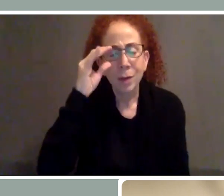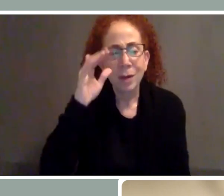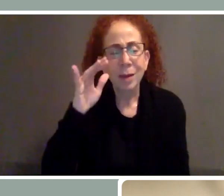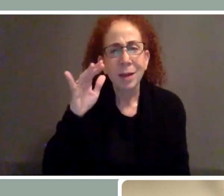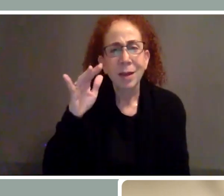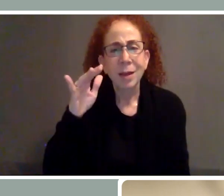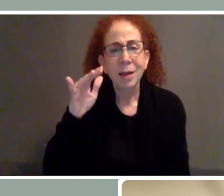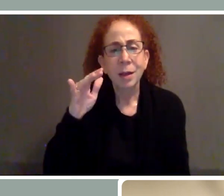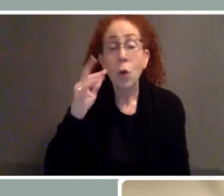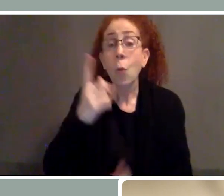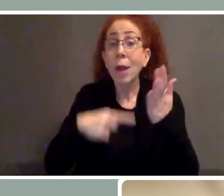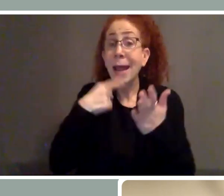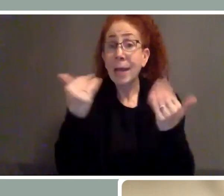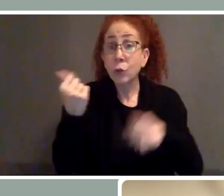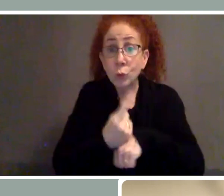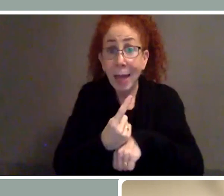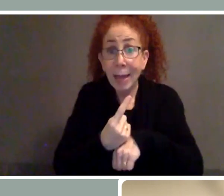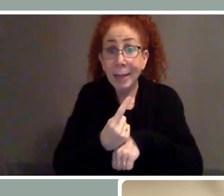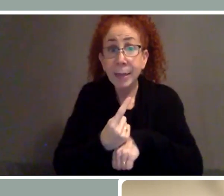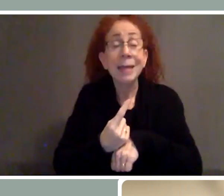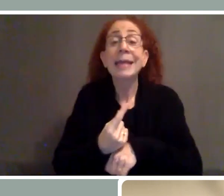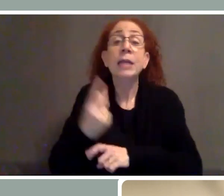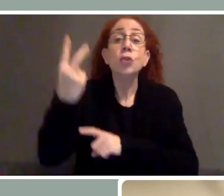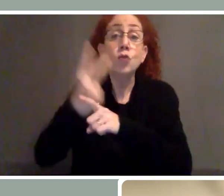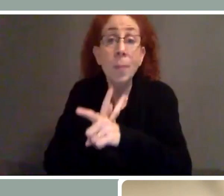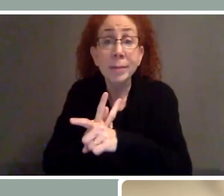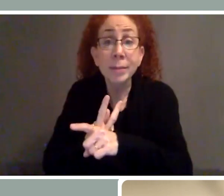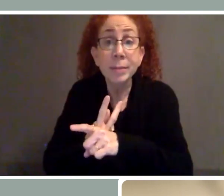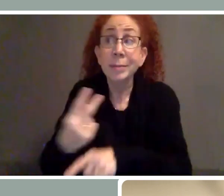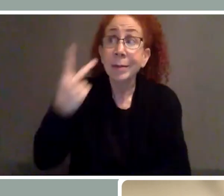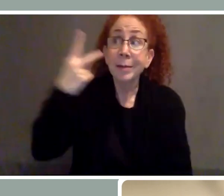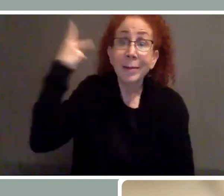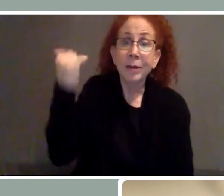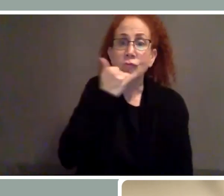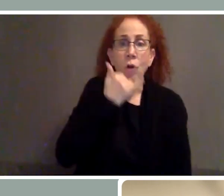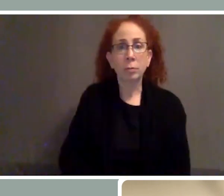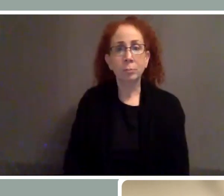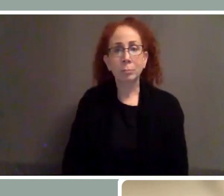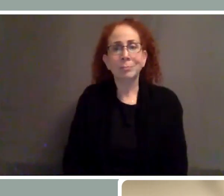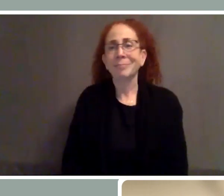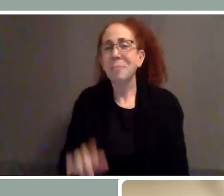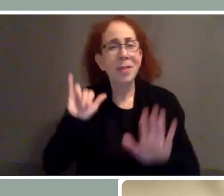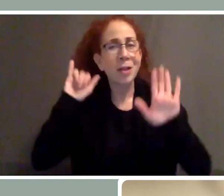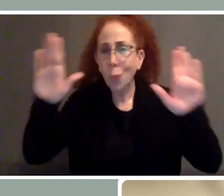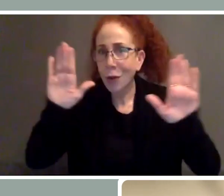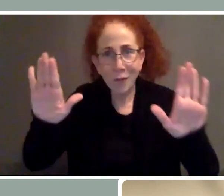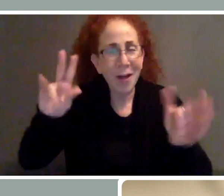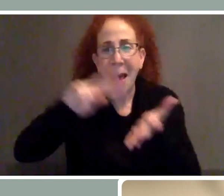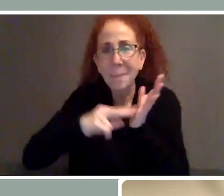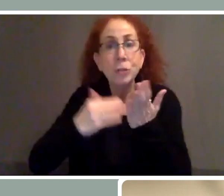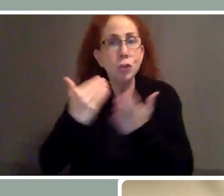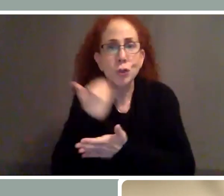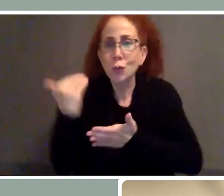hard. What I say today will be wrong in about 2 months, which is fantastic, because that means we have all these